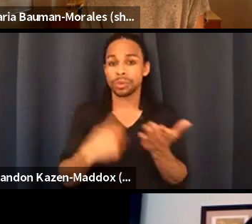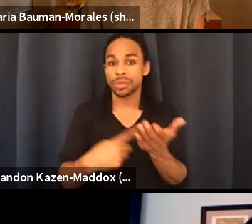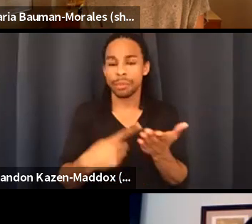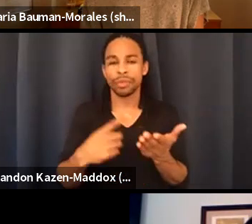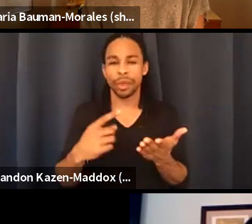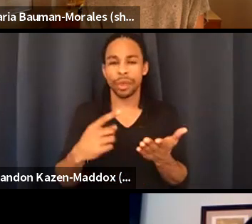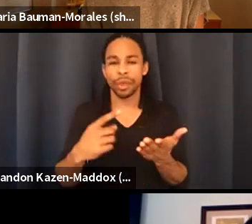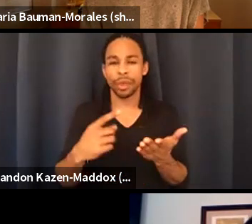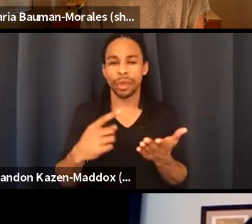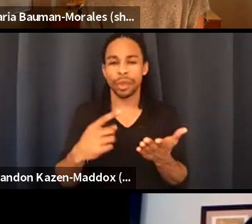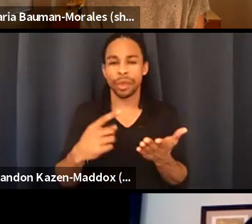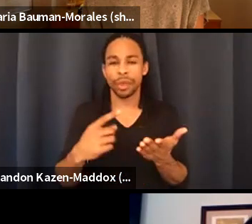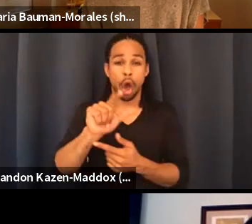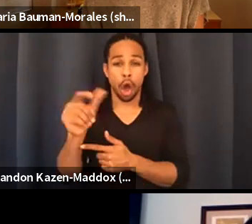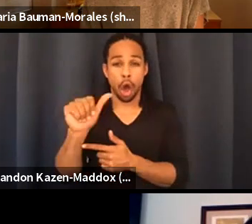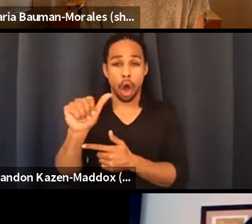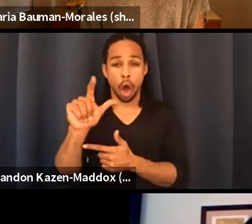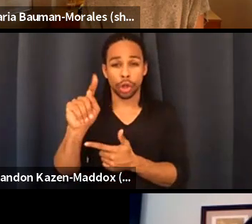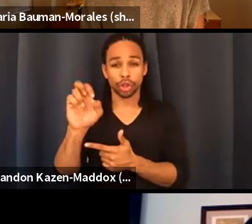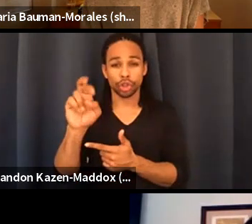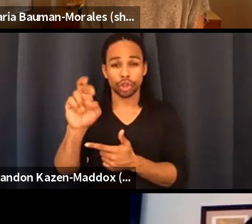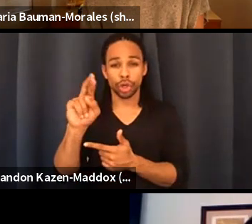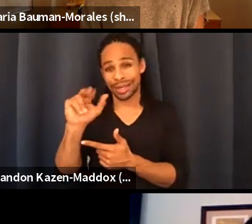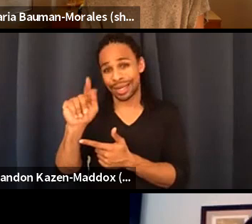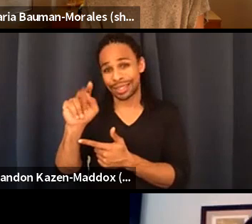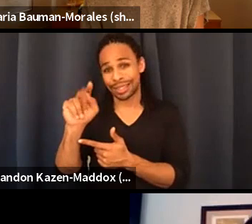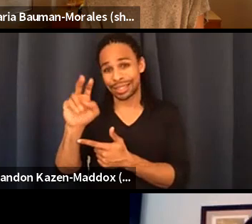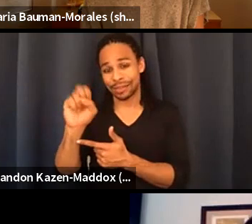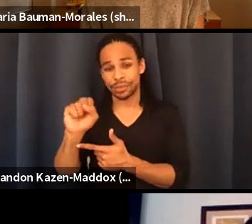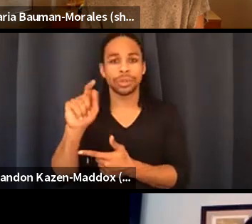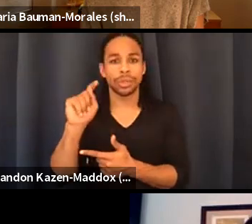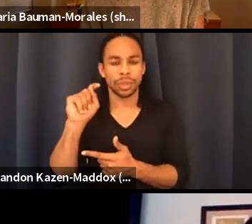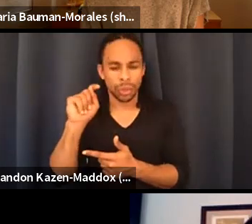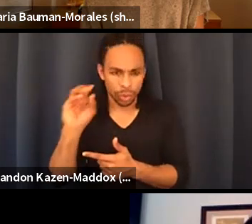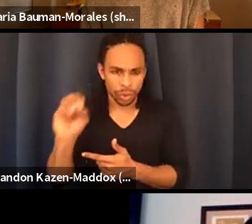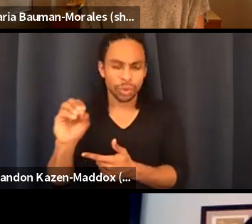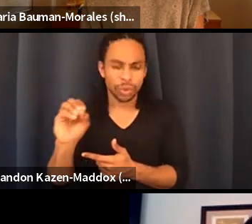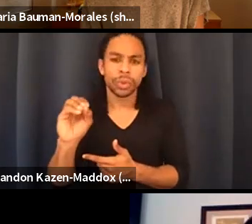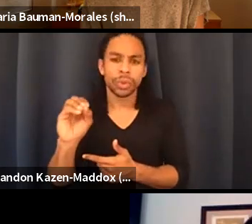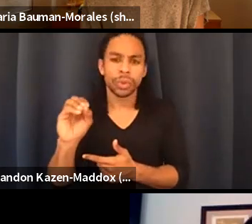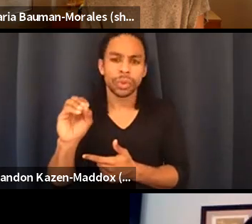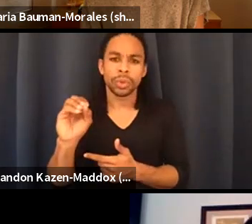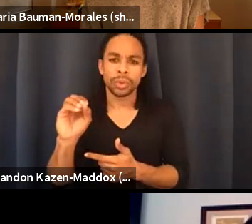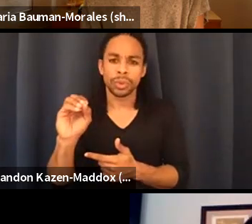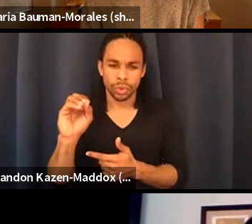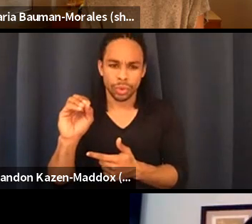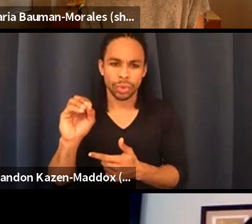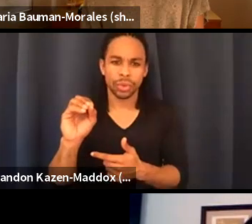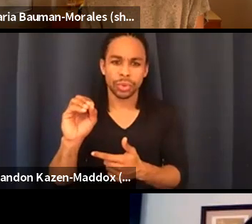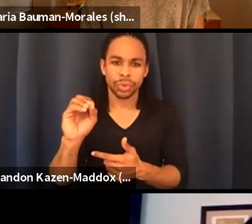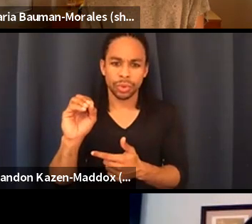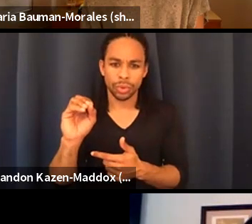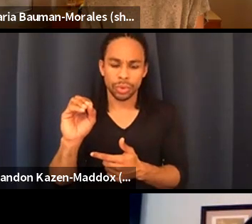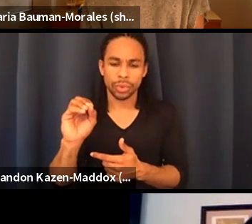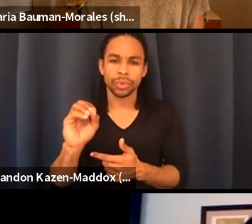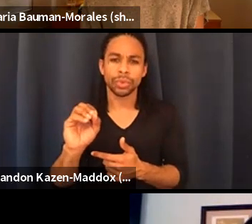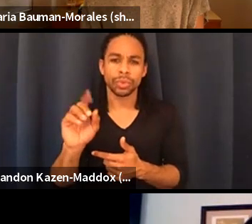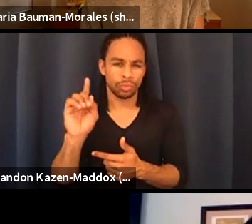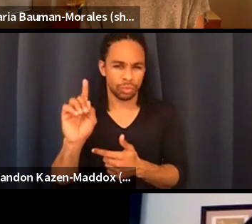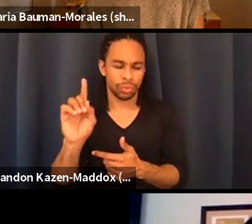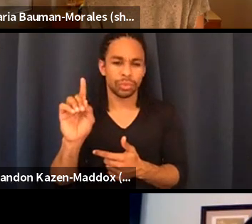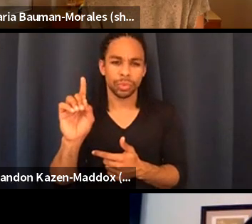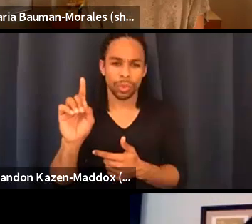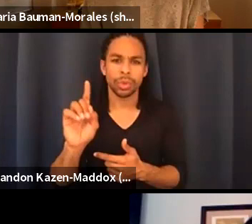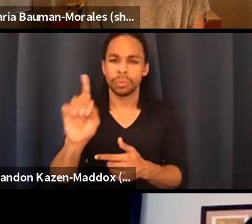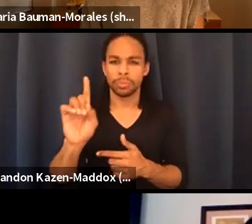the incredible generosity of everyone who contributed to that section of the document. I mean, just reading it and how